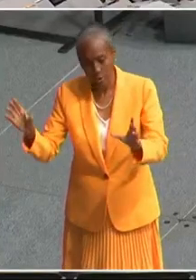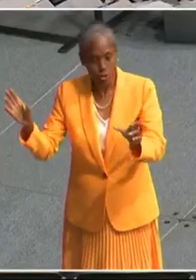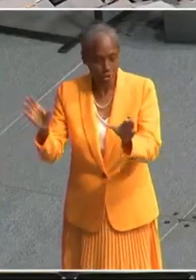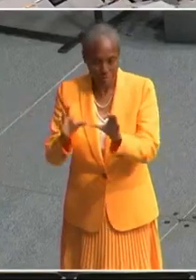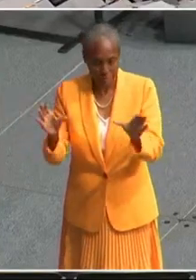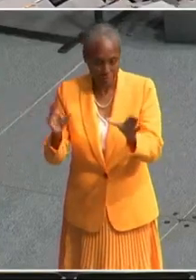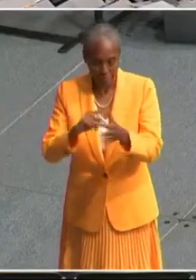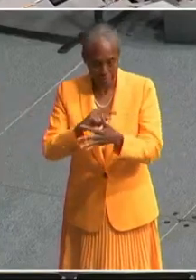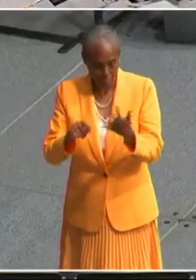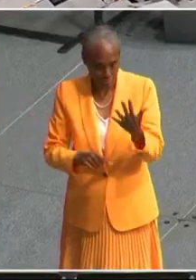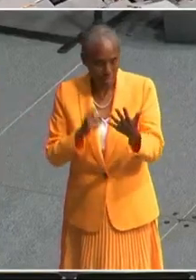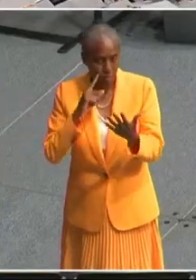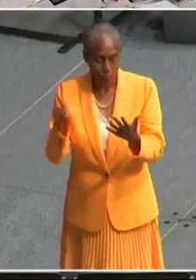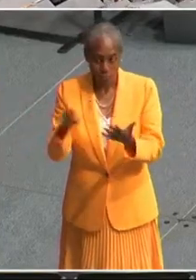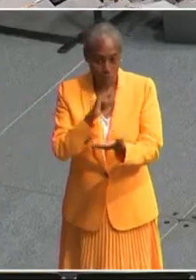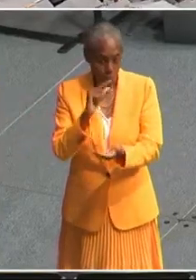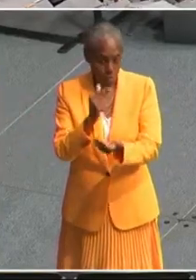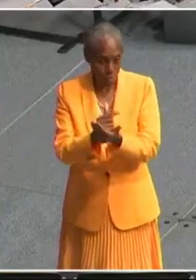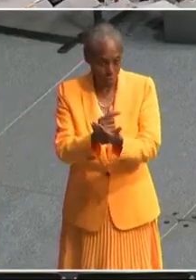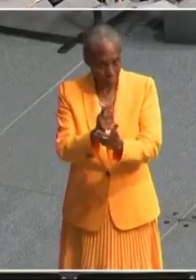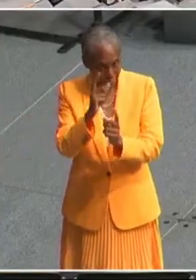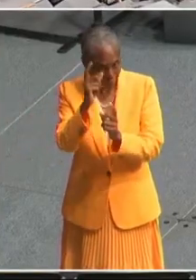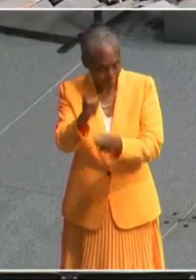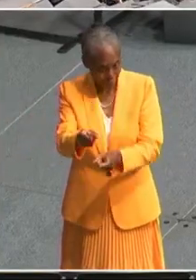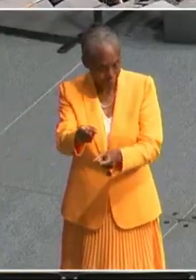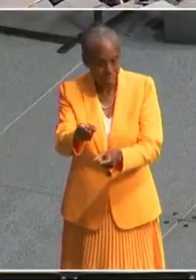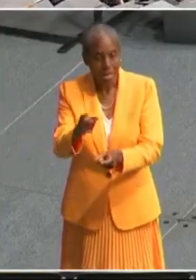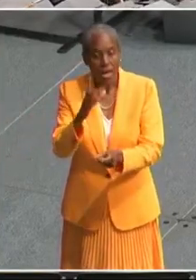certificate upon these graduates.